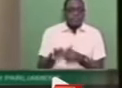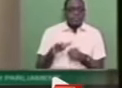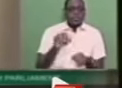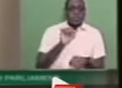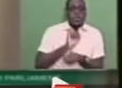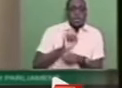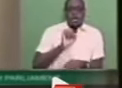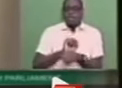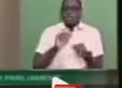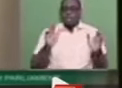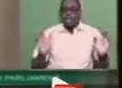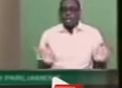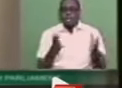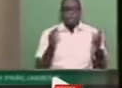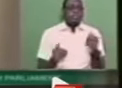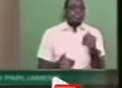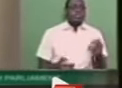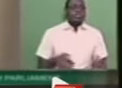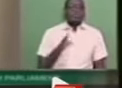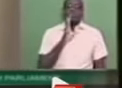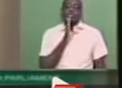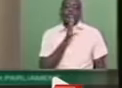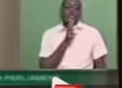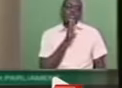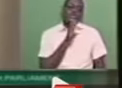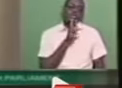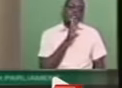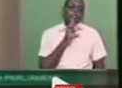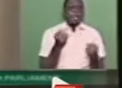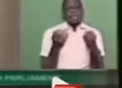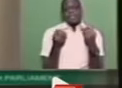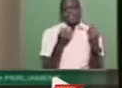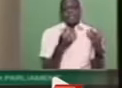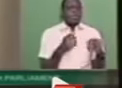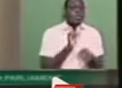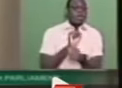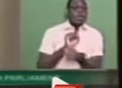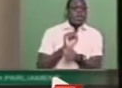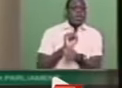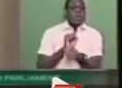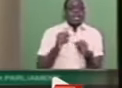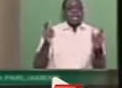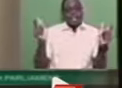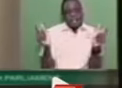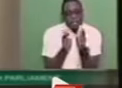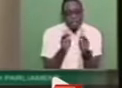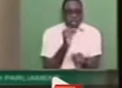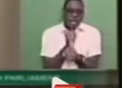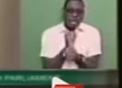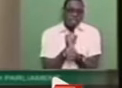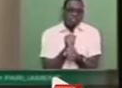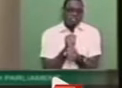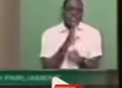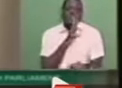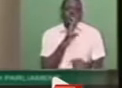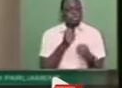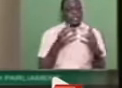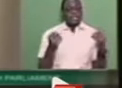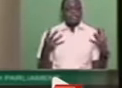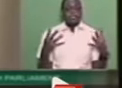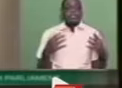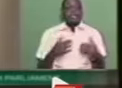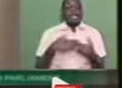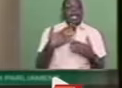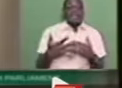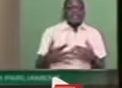short on talk, but they're very short on the walk. After 5 years, they are still constructing a walkover. And